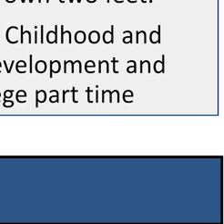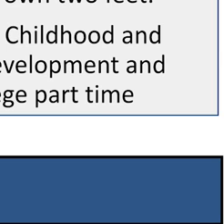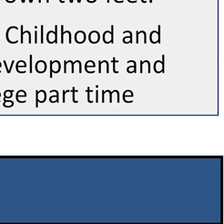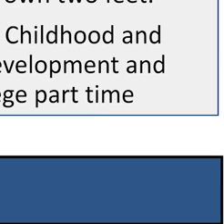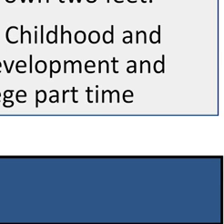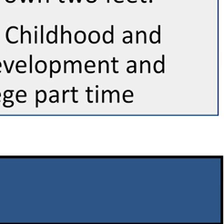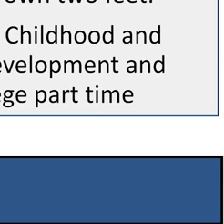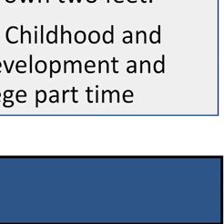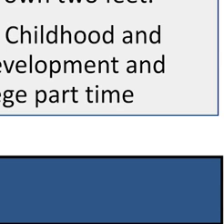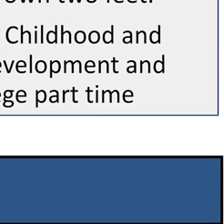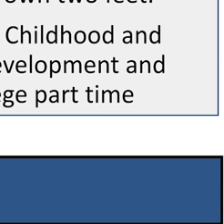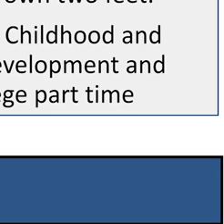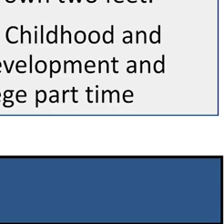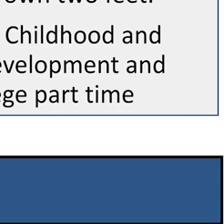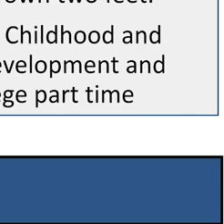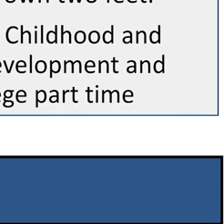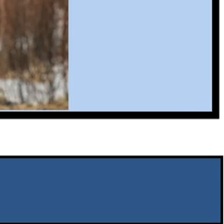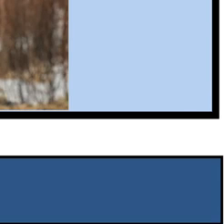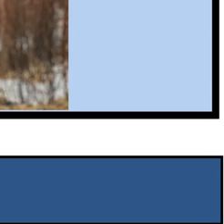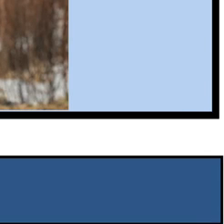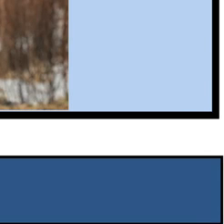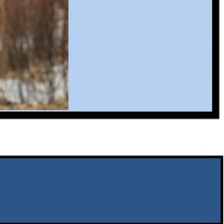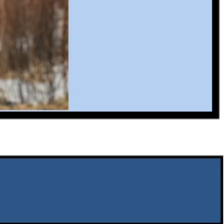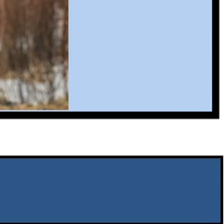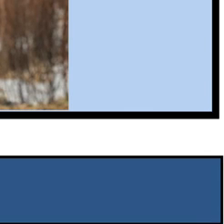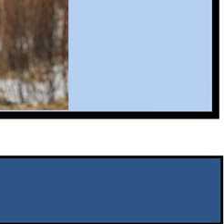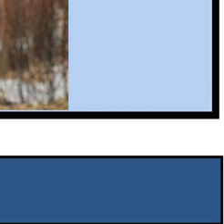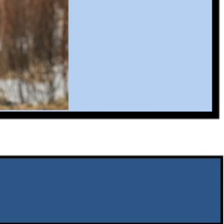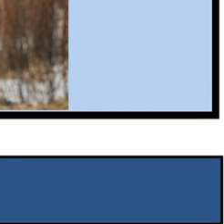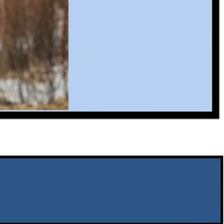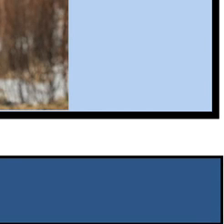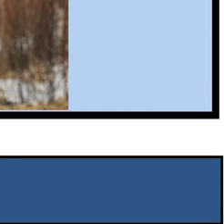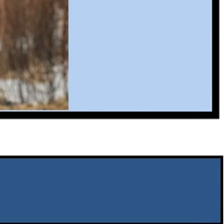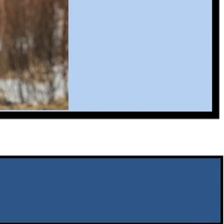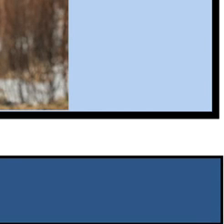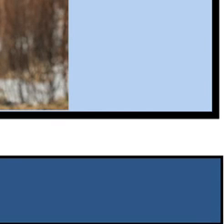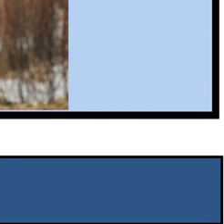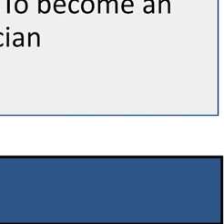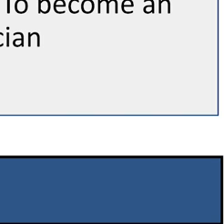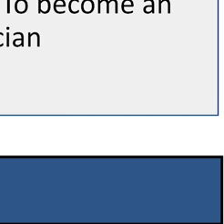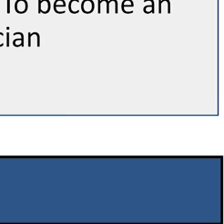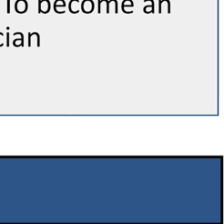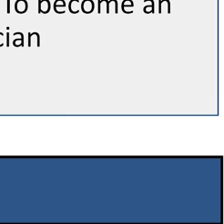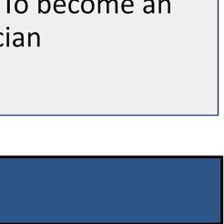Ashley Fuller. Christopher Philip Cranston Stuckey. Ryan